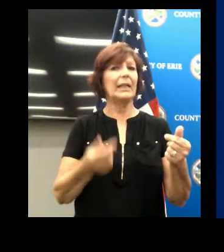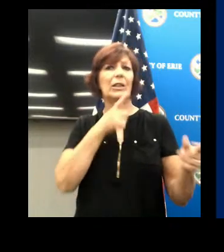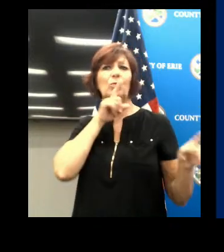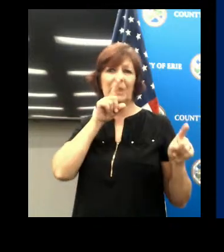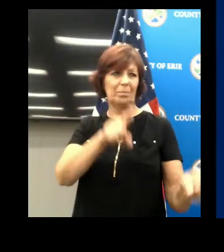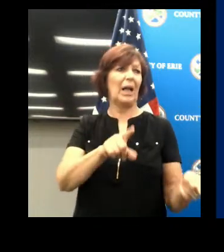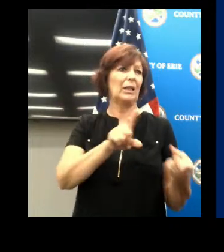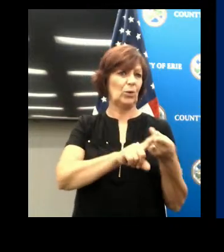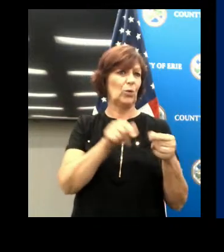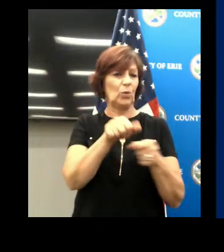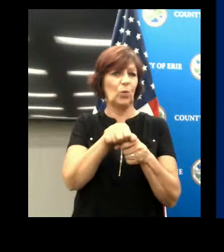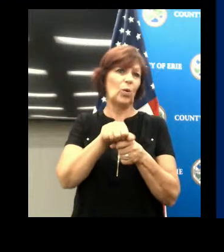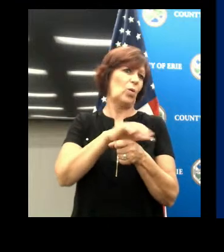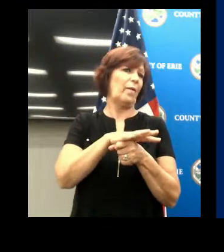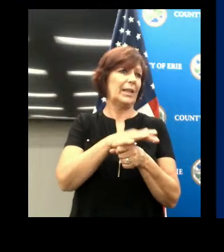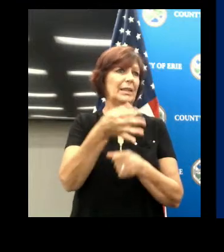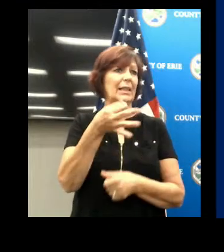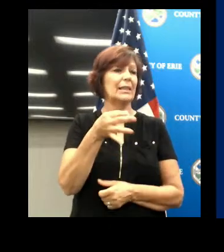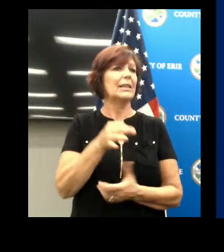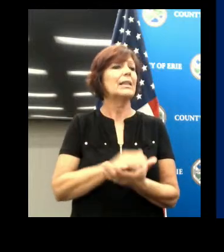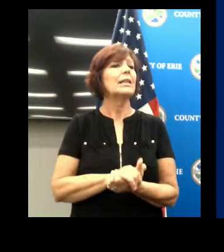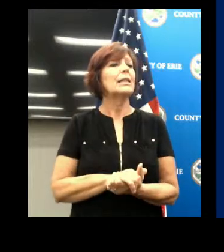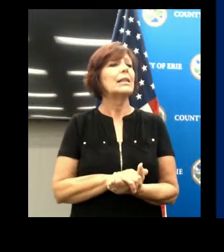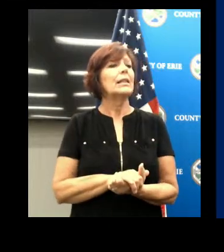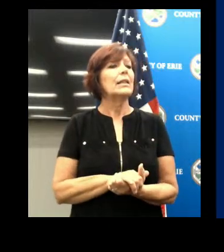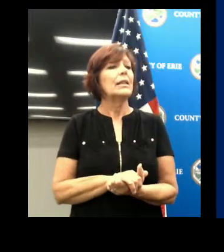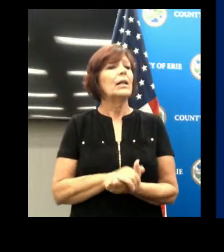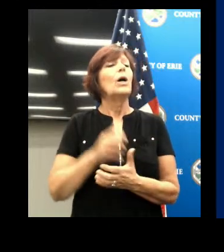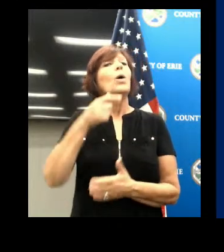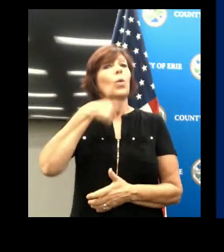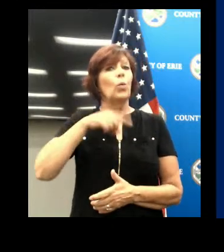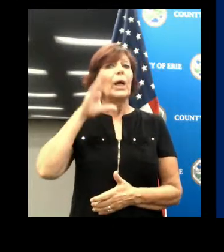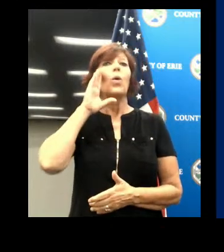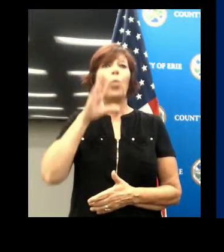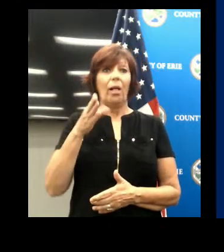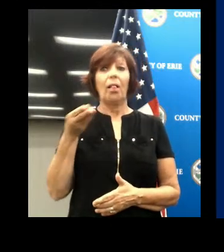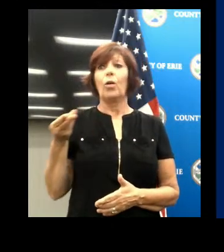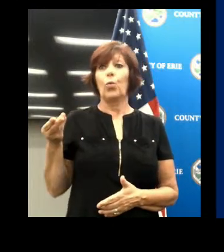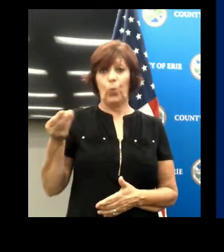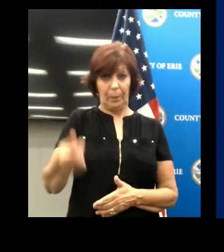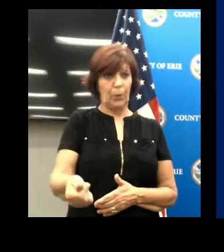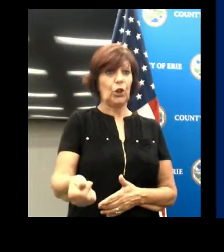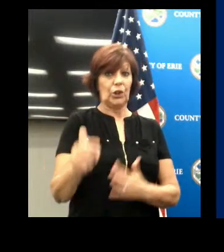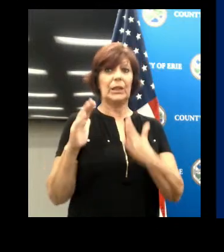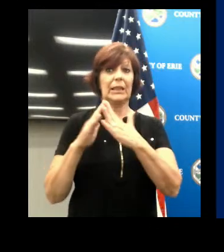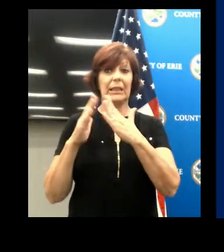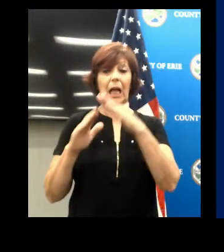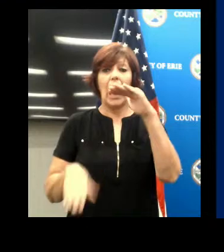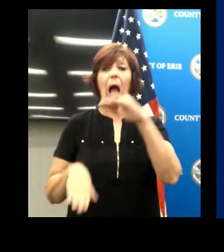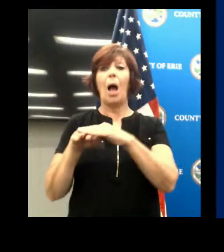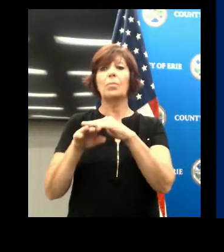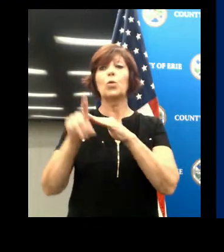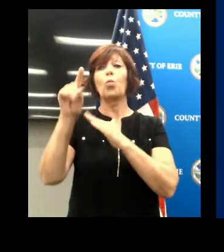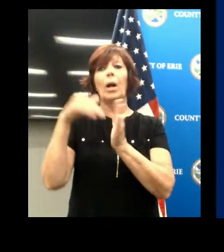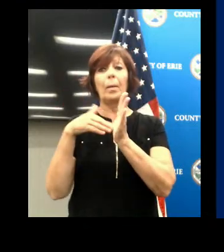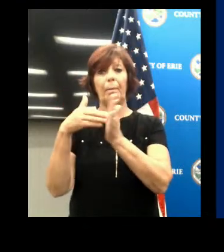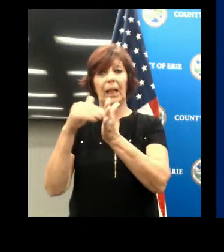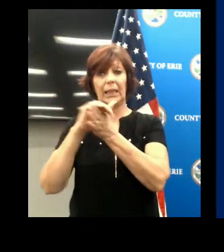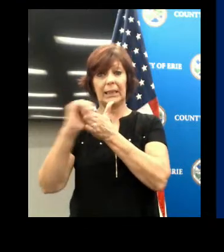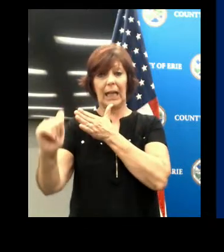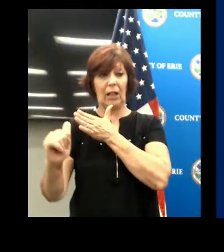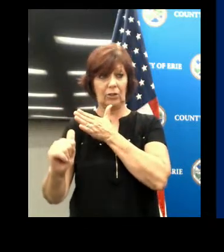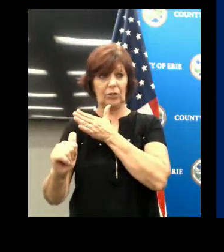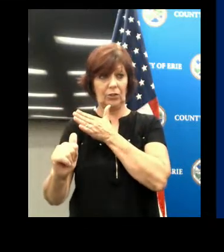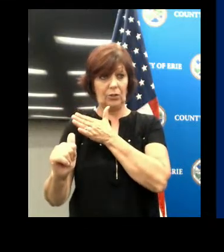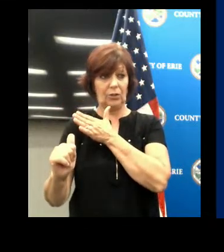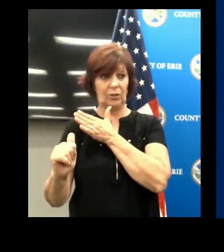to the COVID-19 outbreak. We will reimburse municipalities up to $1 million per